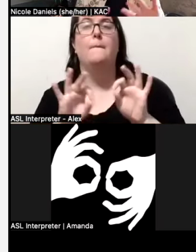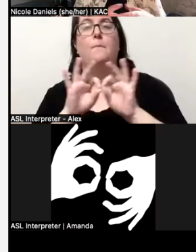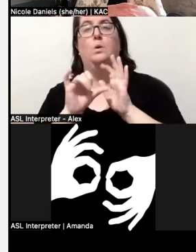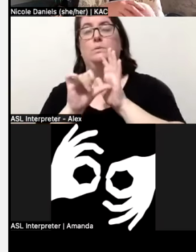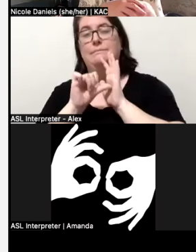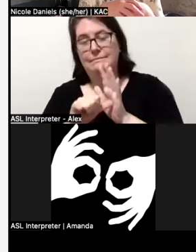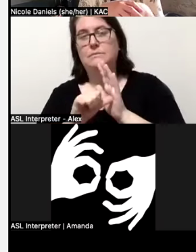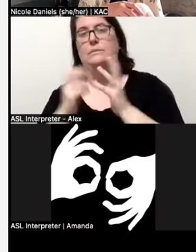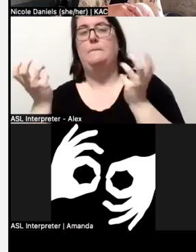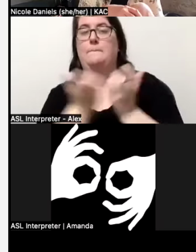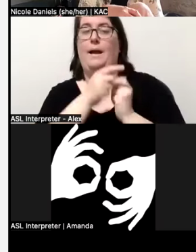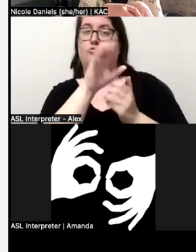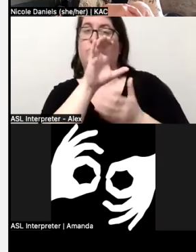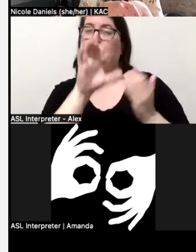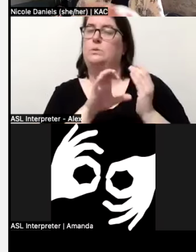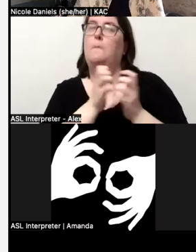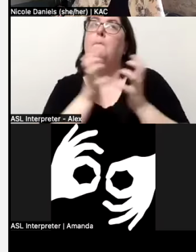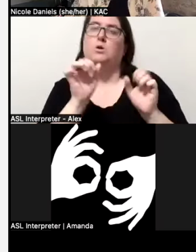alignment as much as possible.